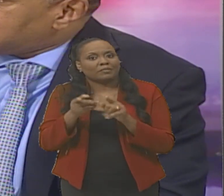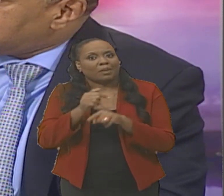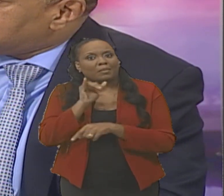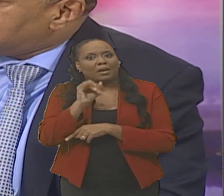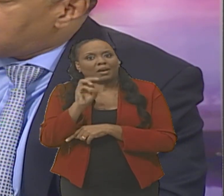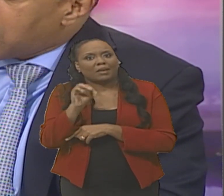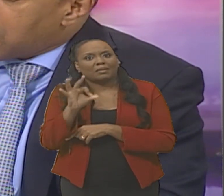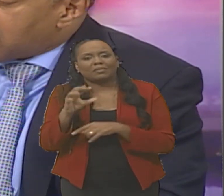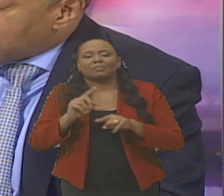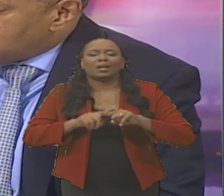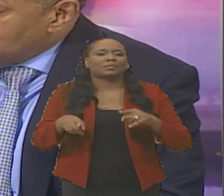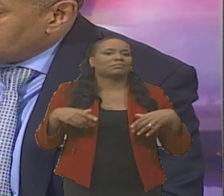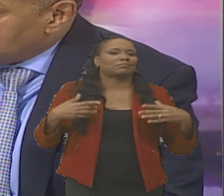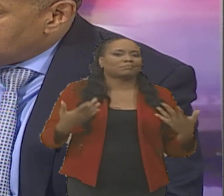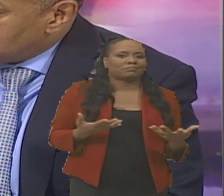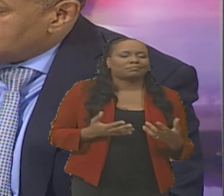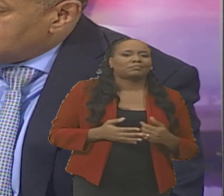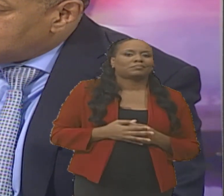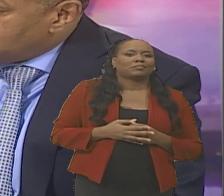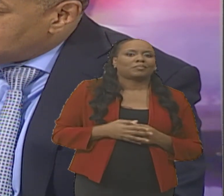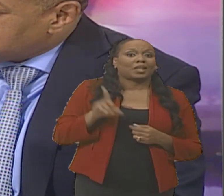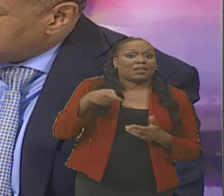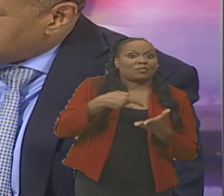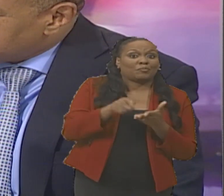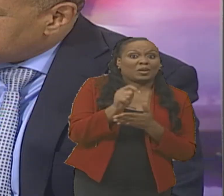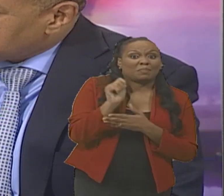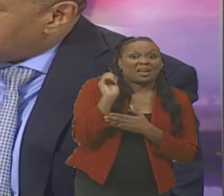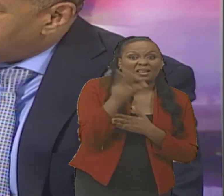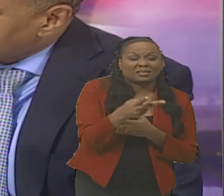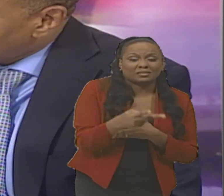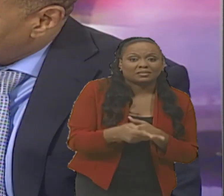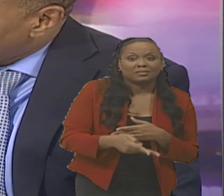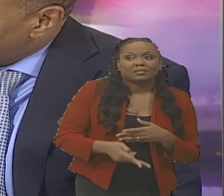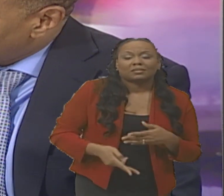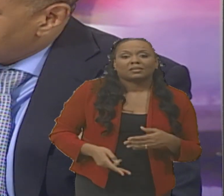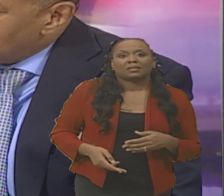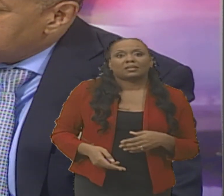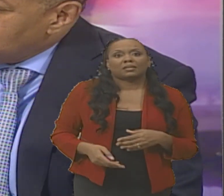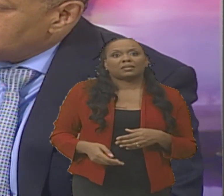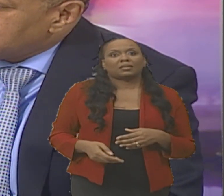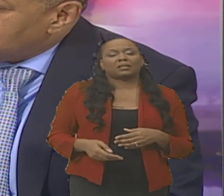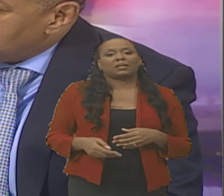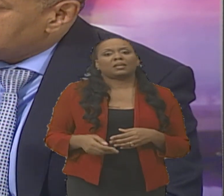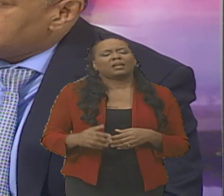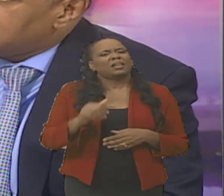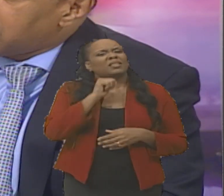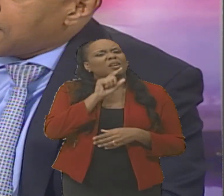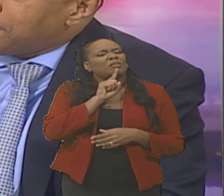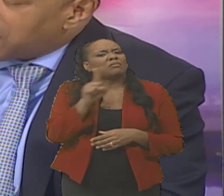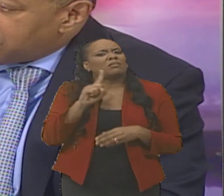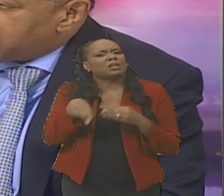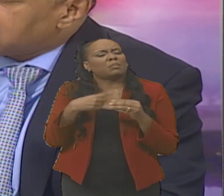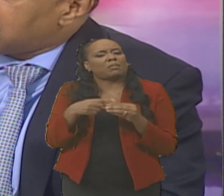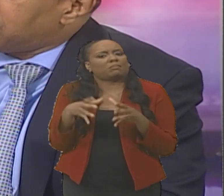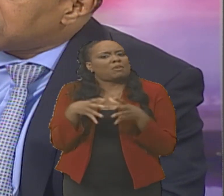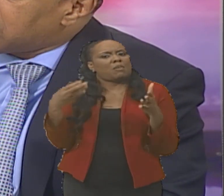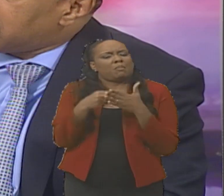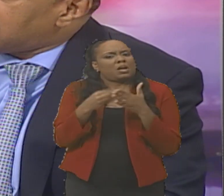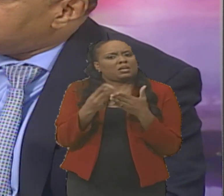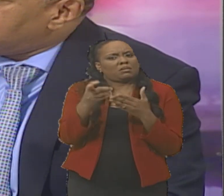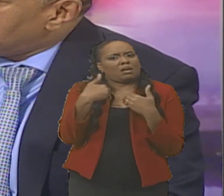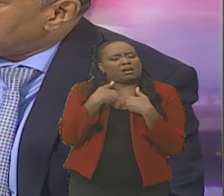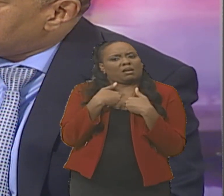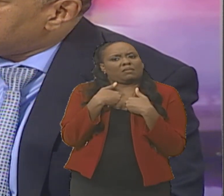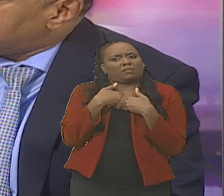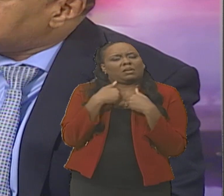high access. And most important, I think the focus is not so much on how much we get, but one of the most important benefits of signing